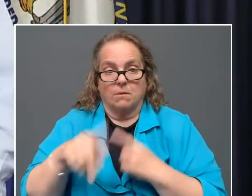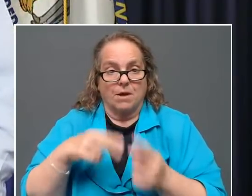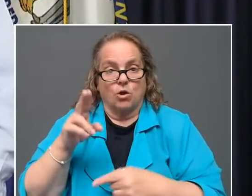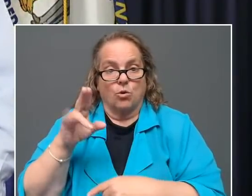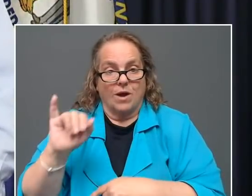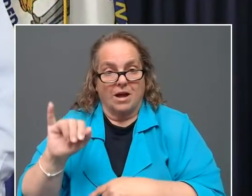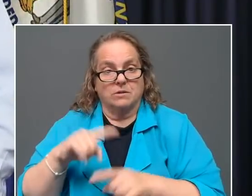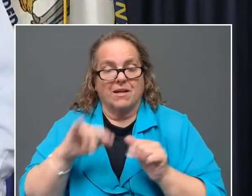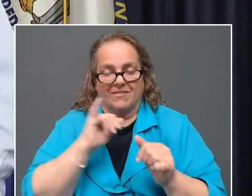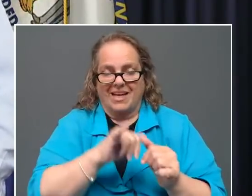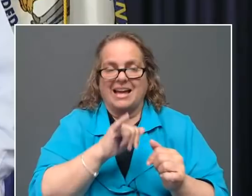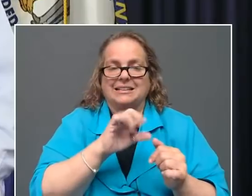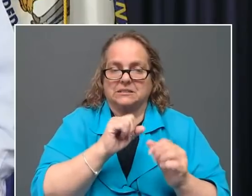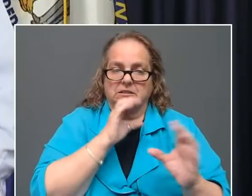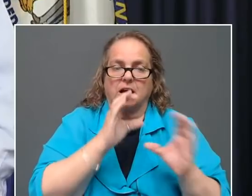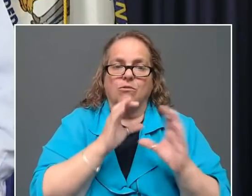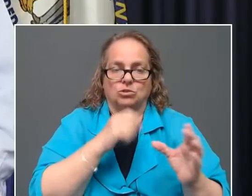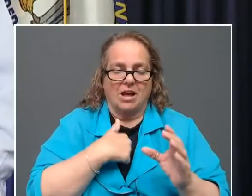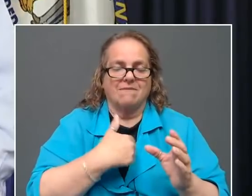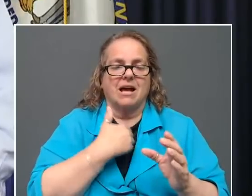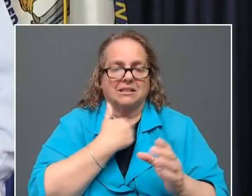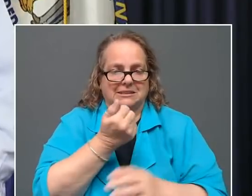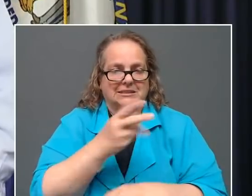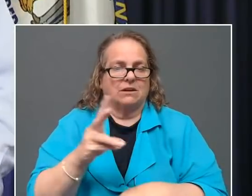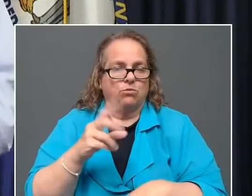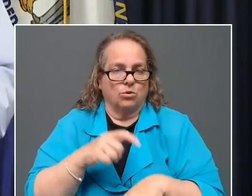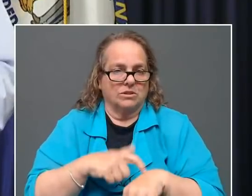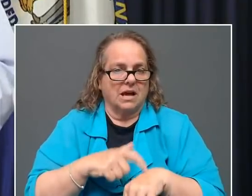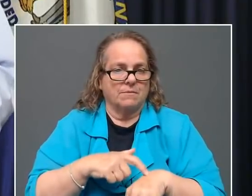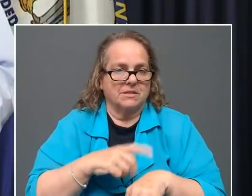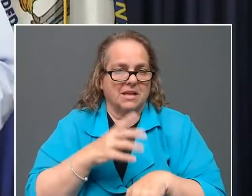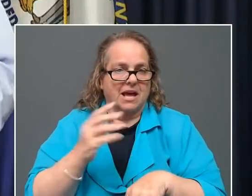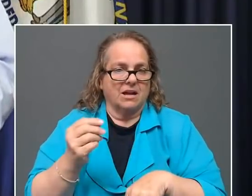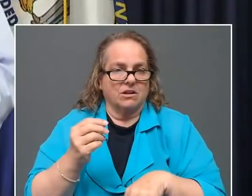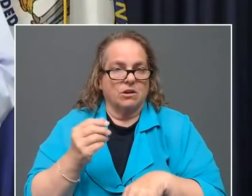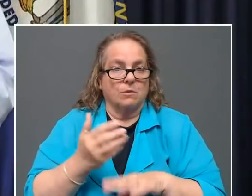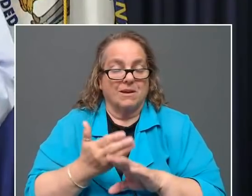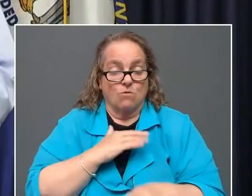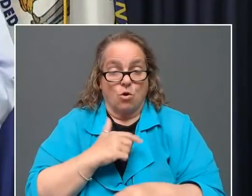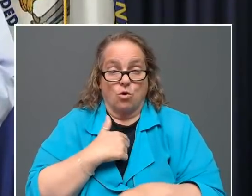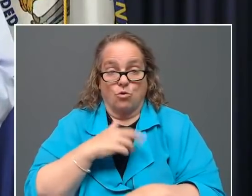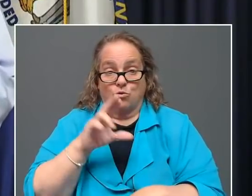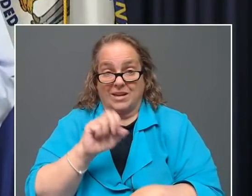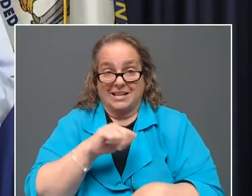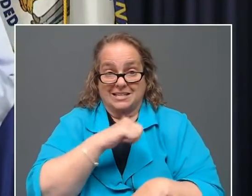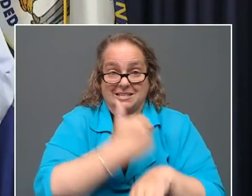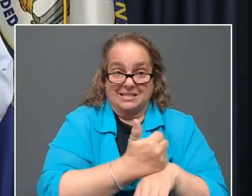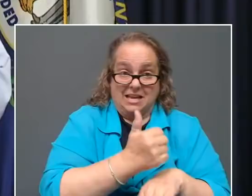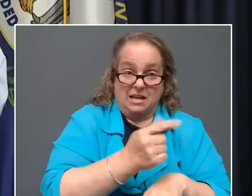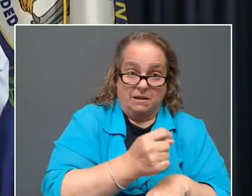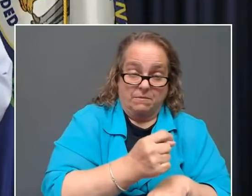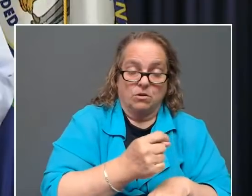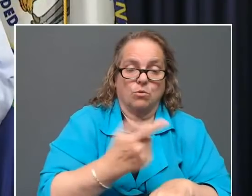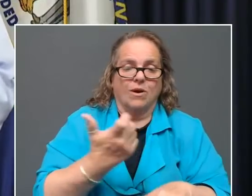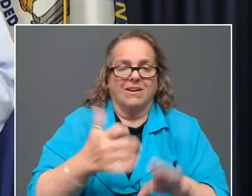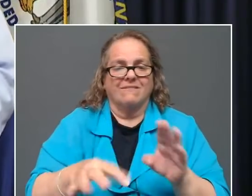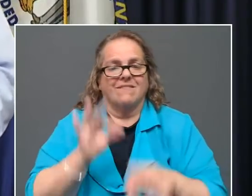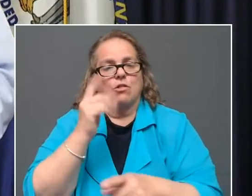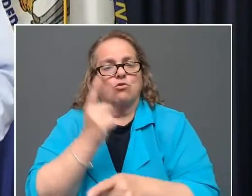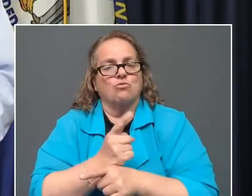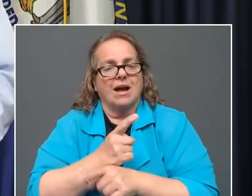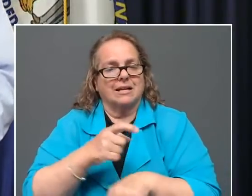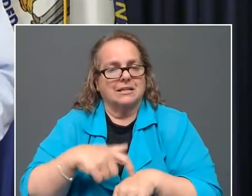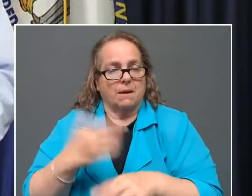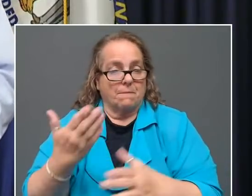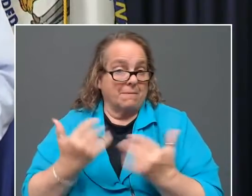had several times and am for reinstating it, just wanting to find that right time that may be now